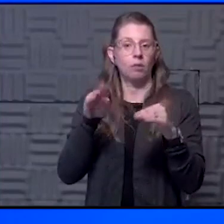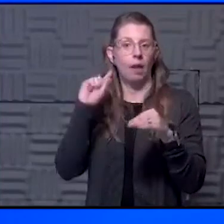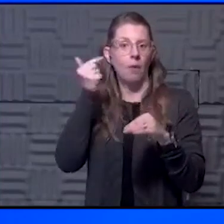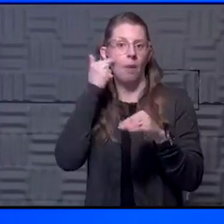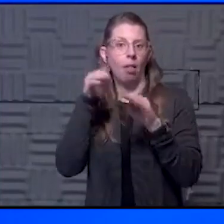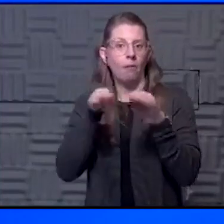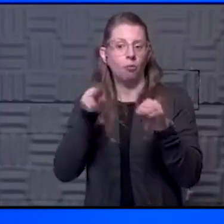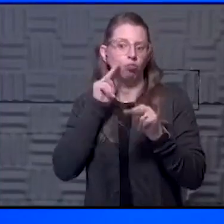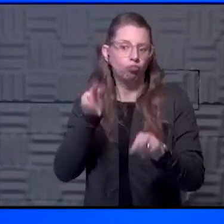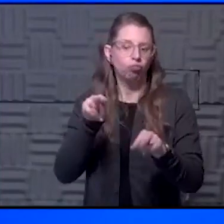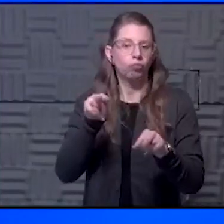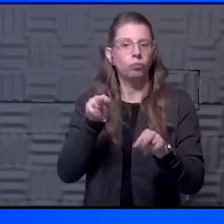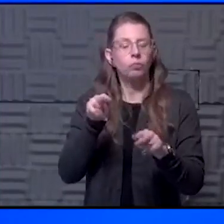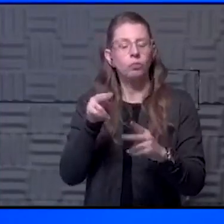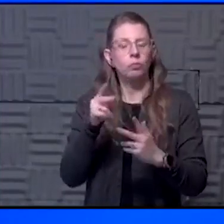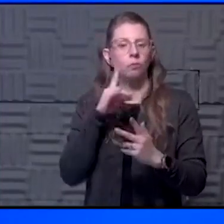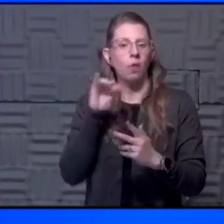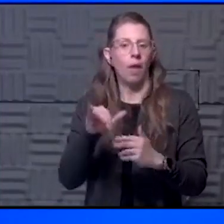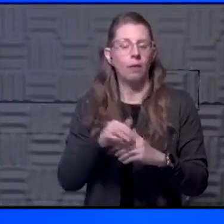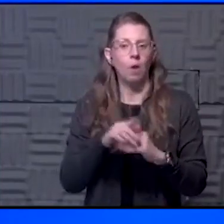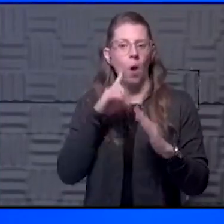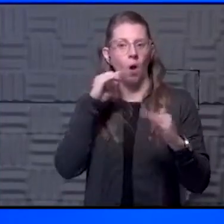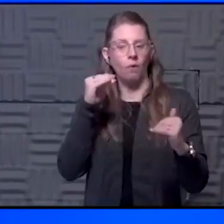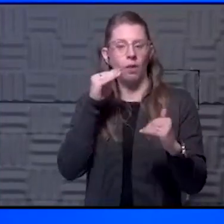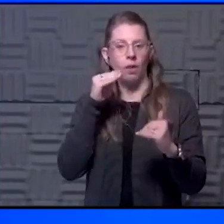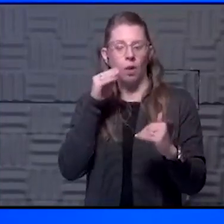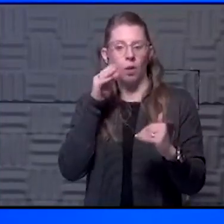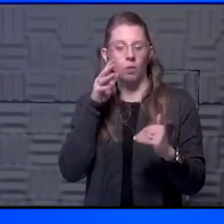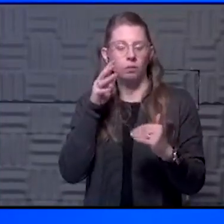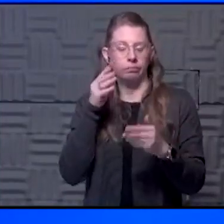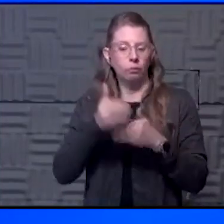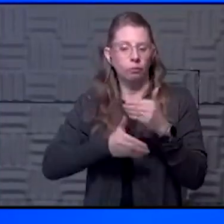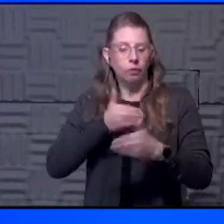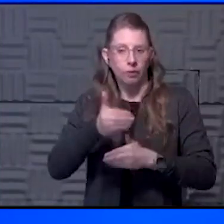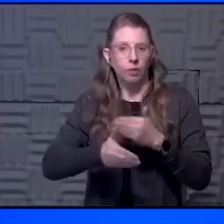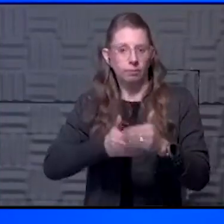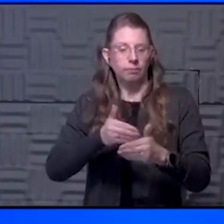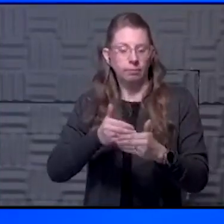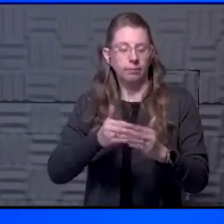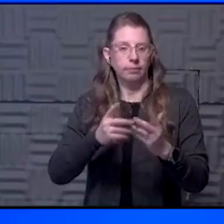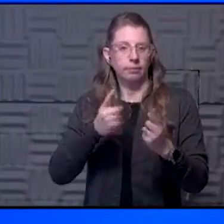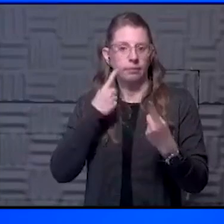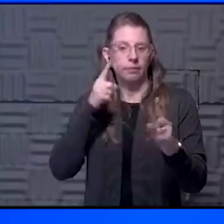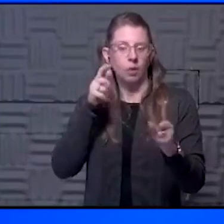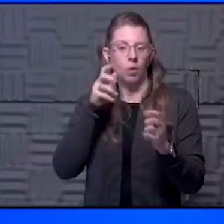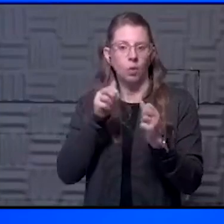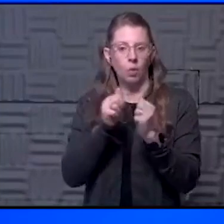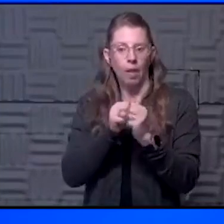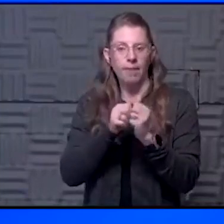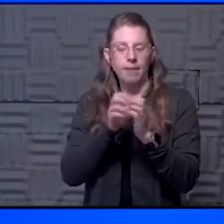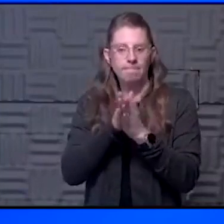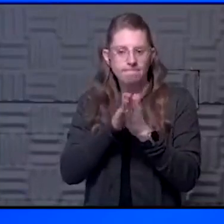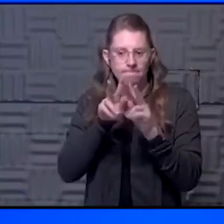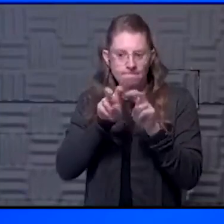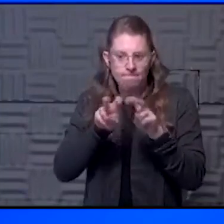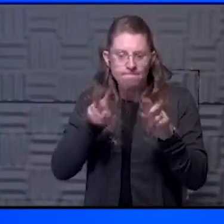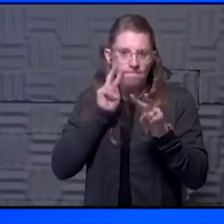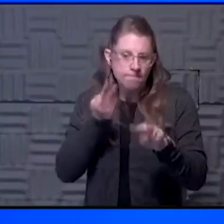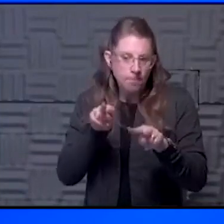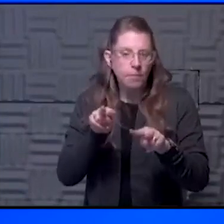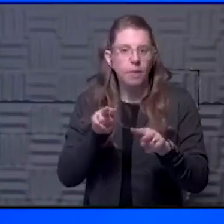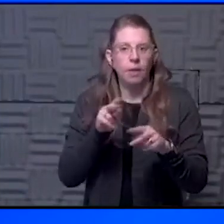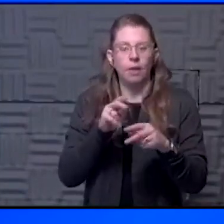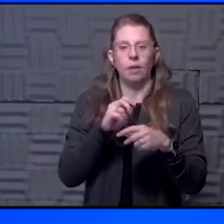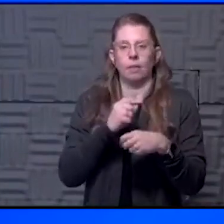and monitor that, and hopefully we'll keep going forward in that way with vigilance and just trying to keep